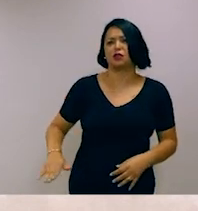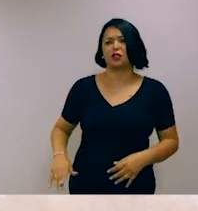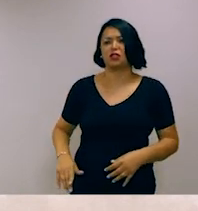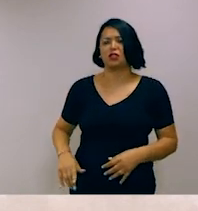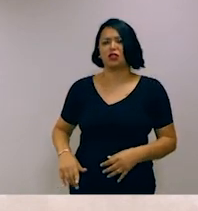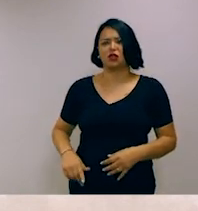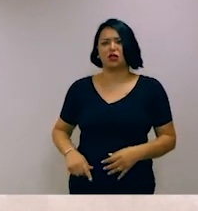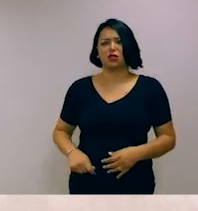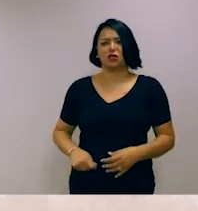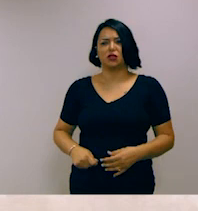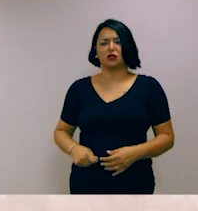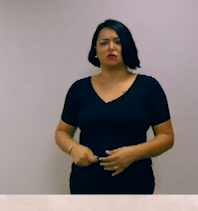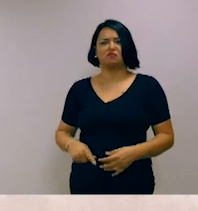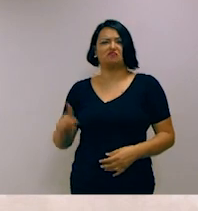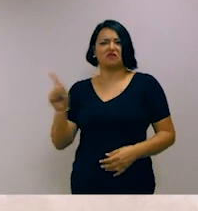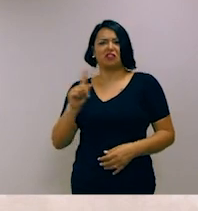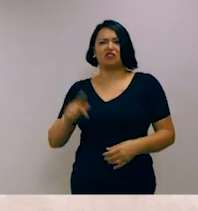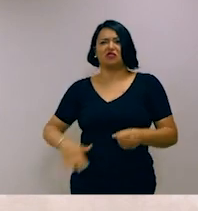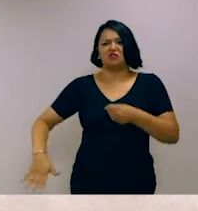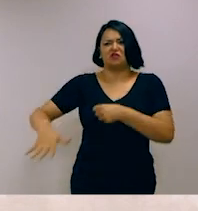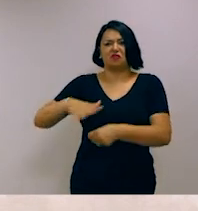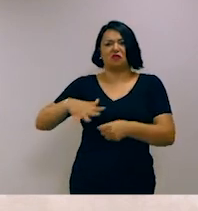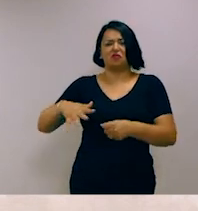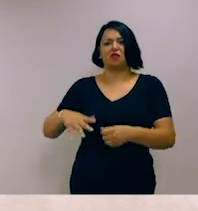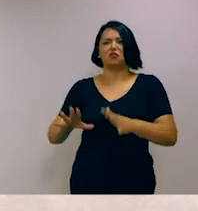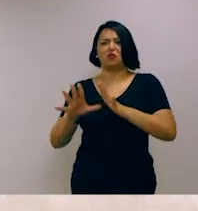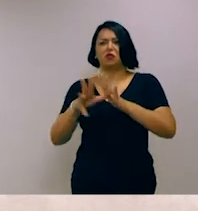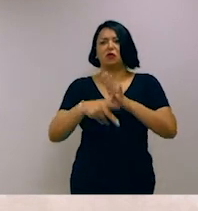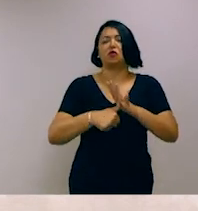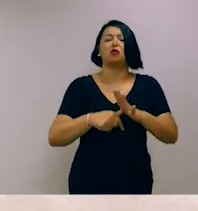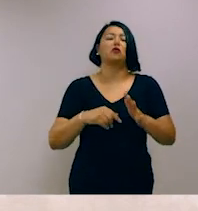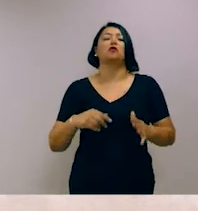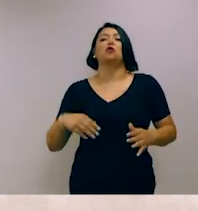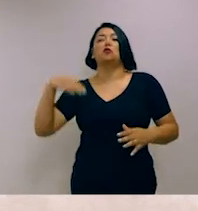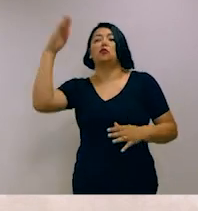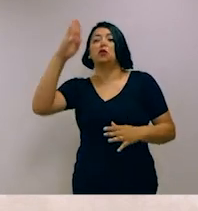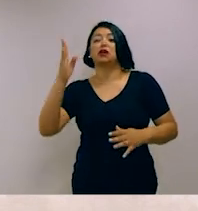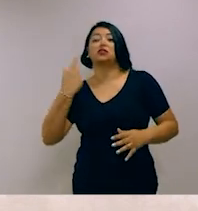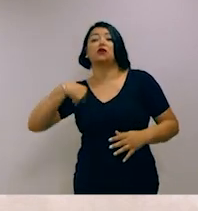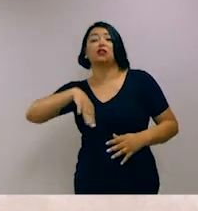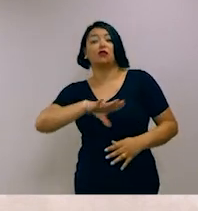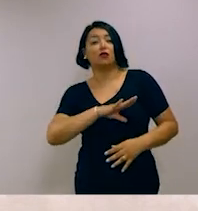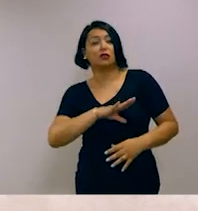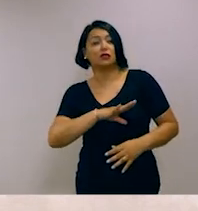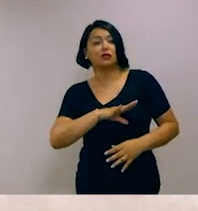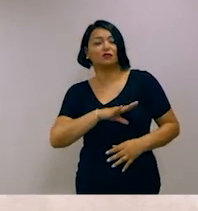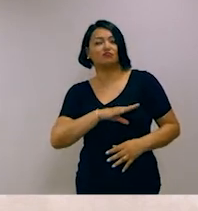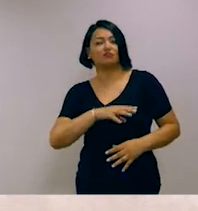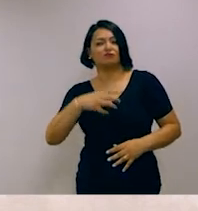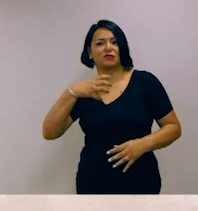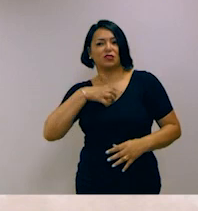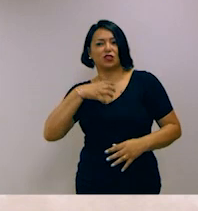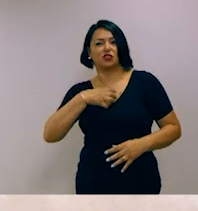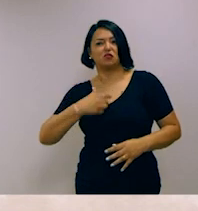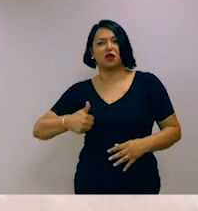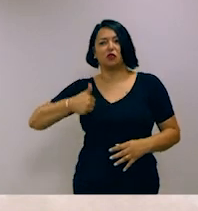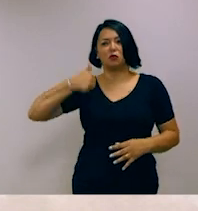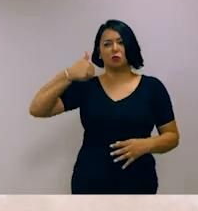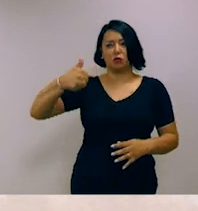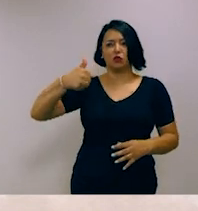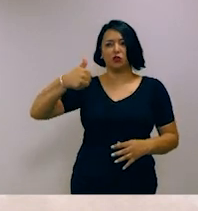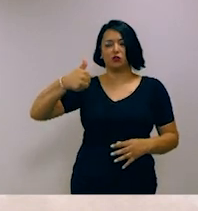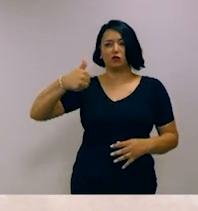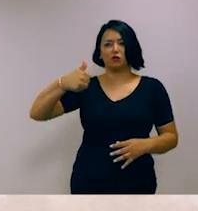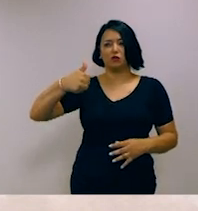treat criminals as criminals, and we do not get involved in corruption schemes. And so this was